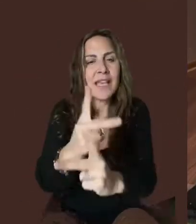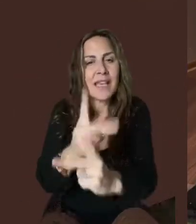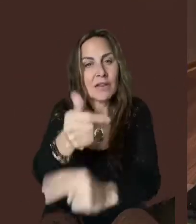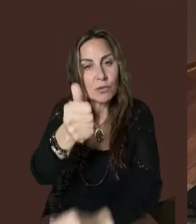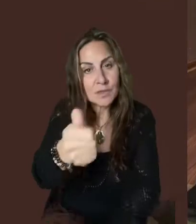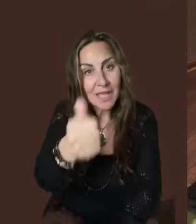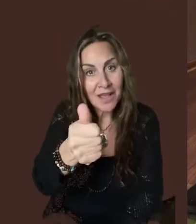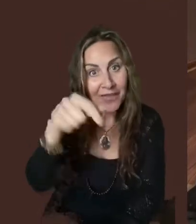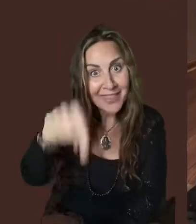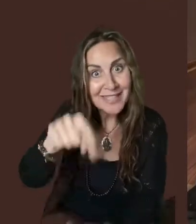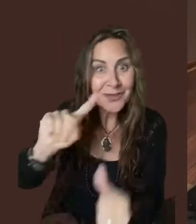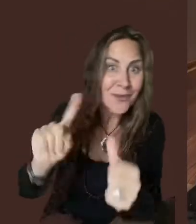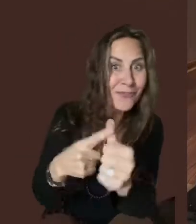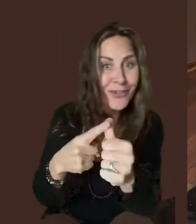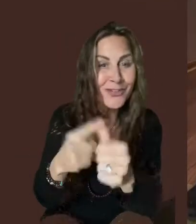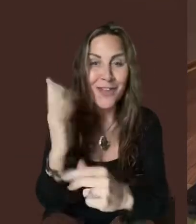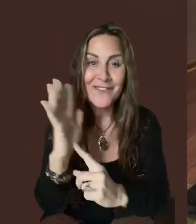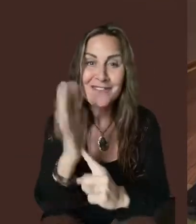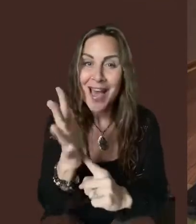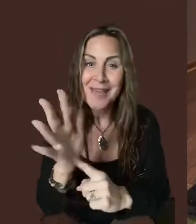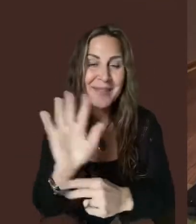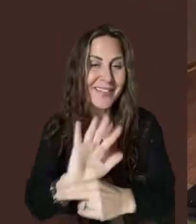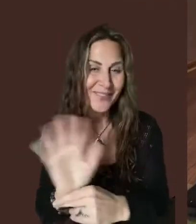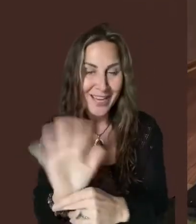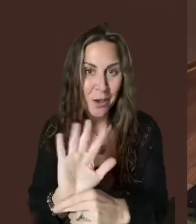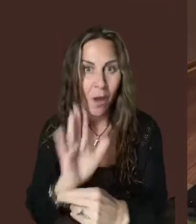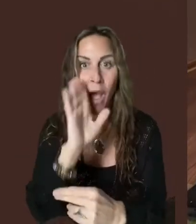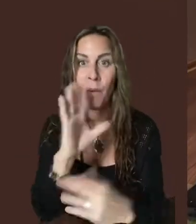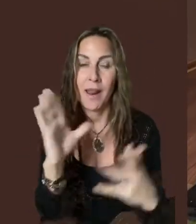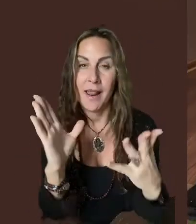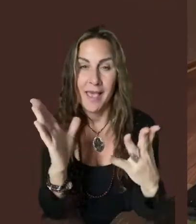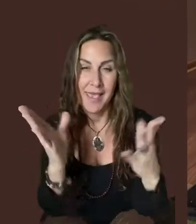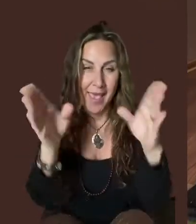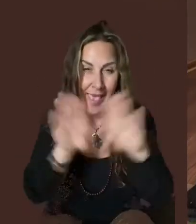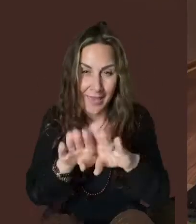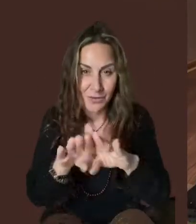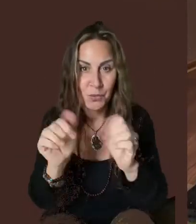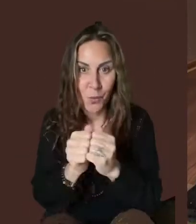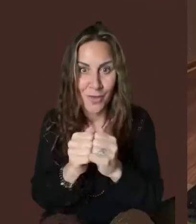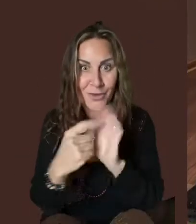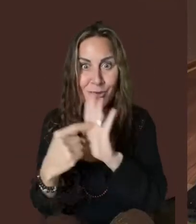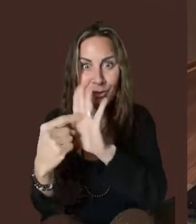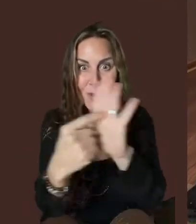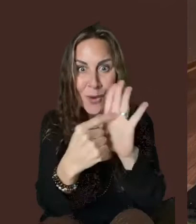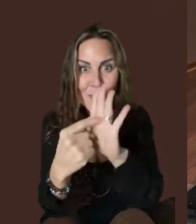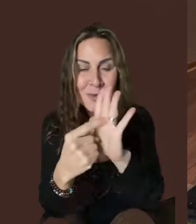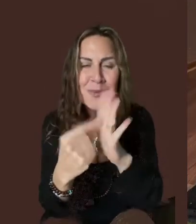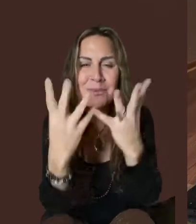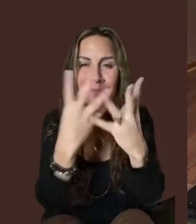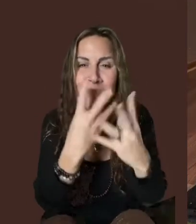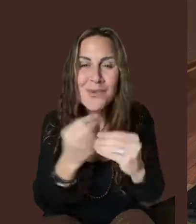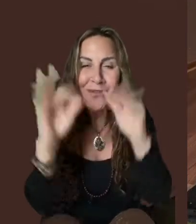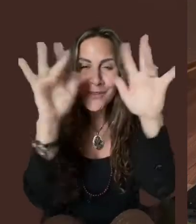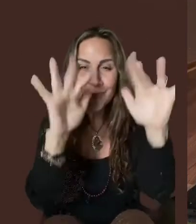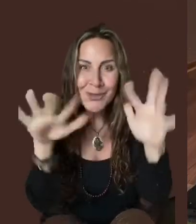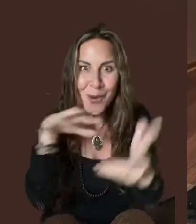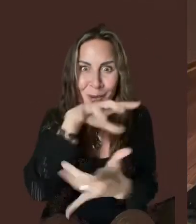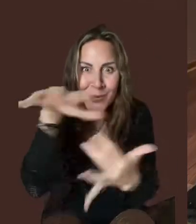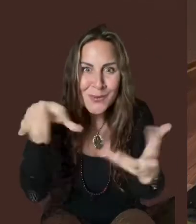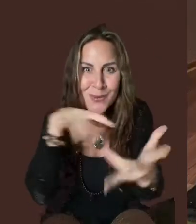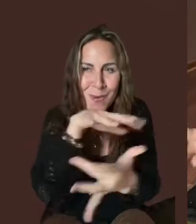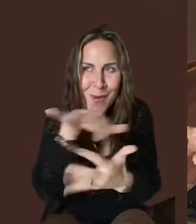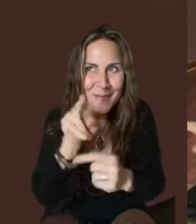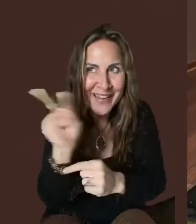So this is your first 5-minute video, and I'm going to end with showing you a beautiful snowstorm out of my